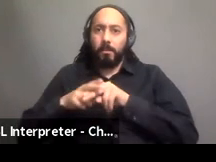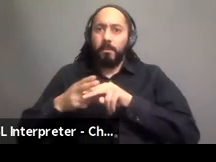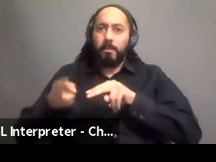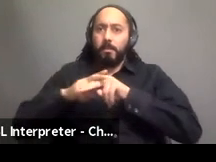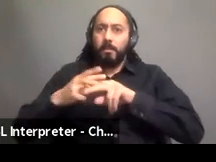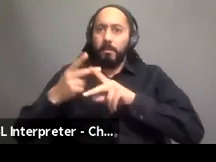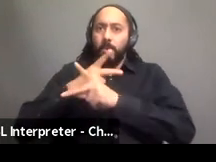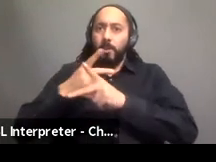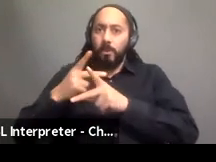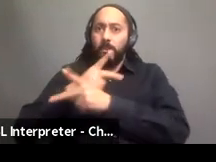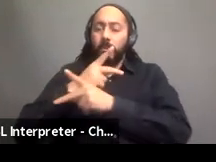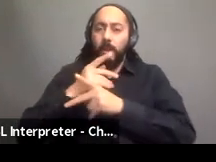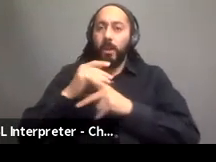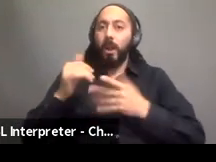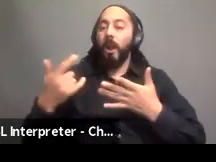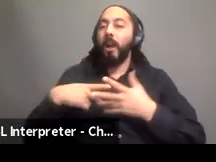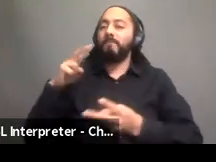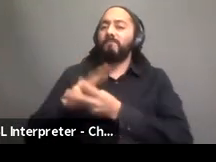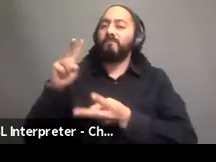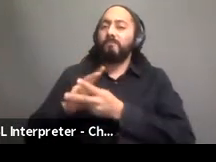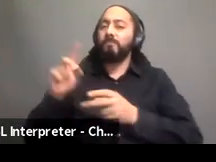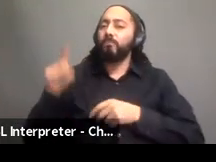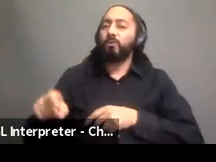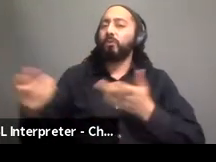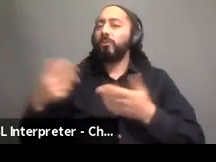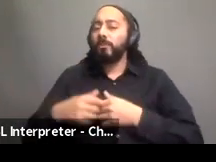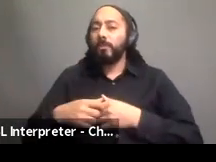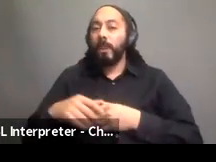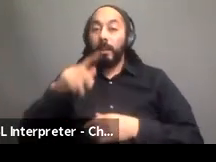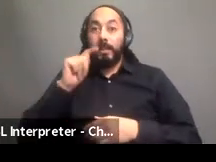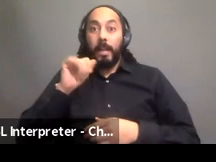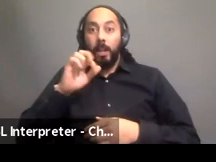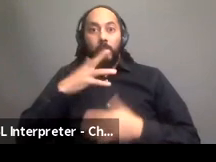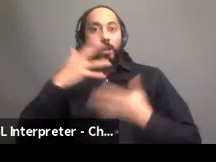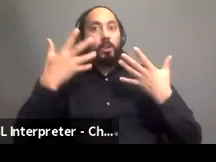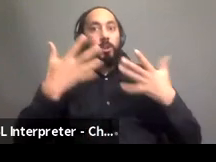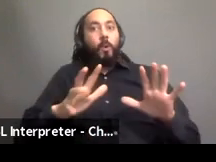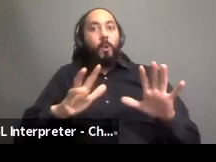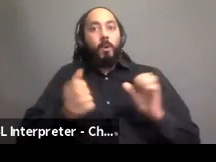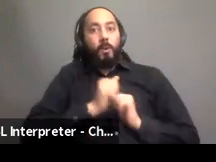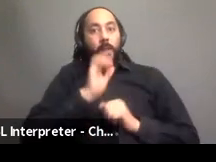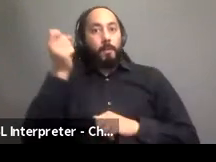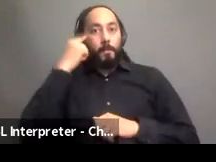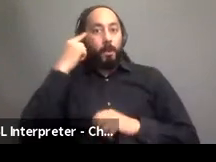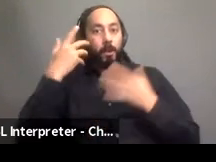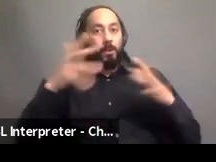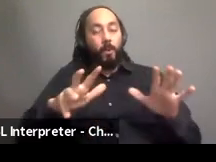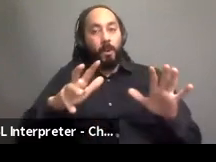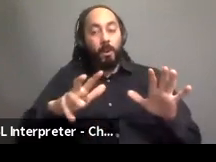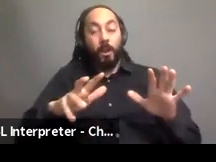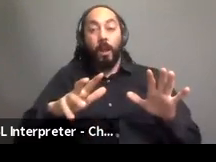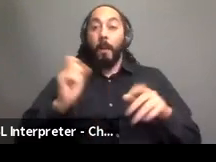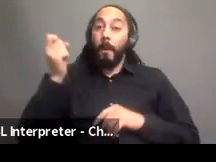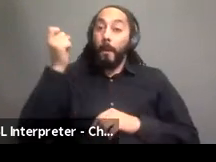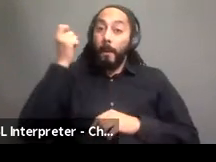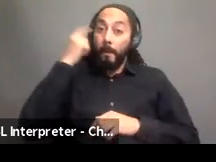started making jokes about having sex together. Taylor does not want to do any sexual activities with their boss. The boss wants them to